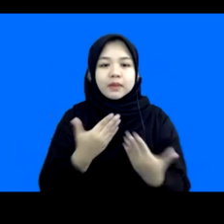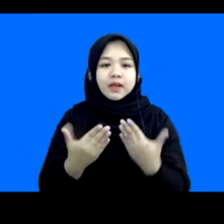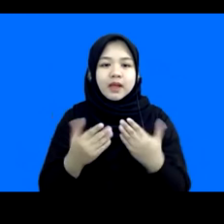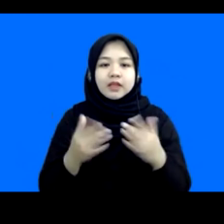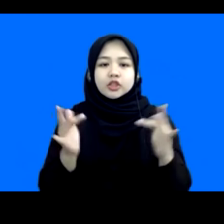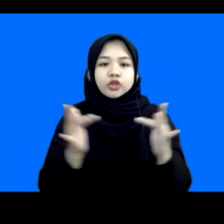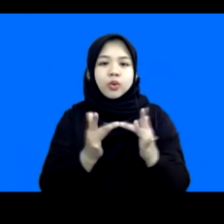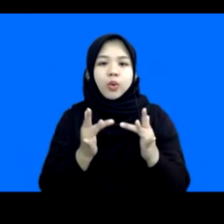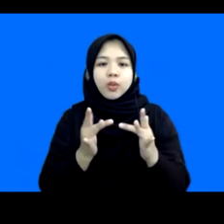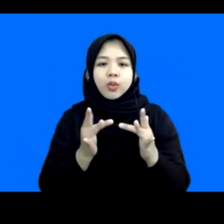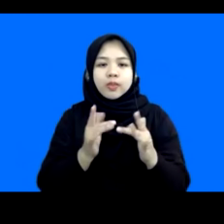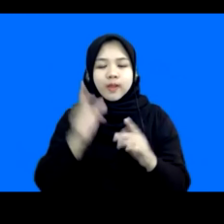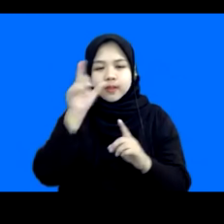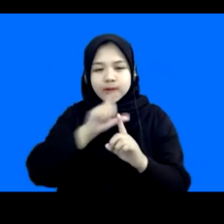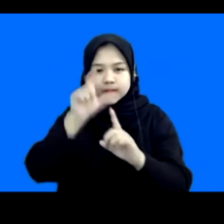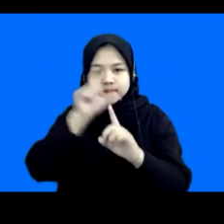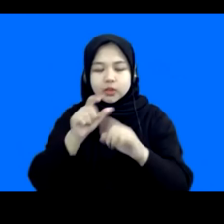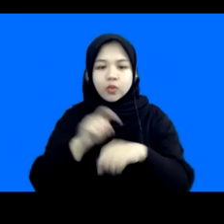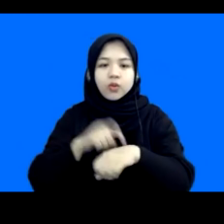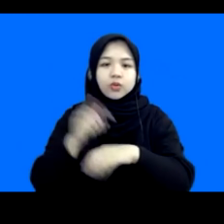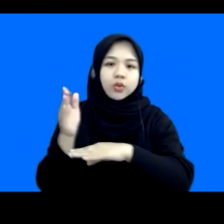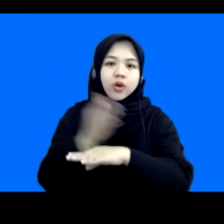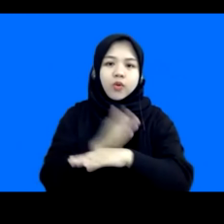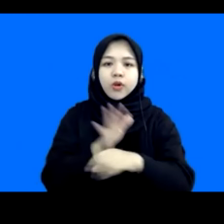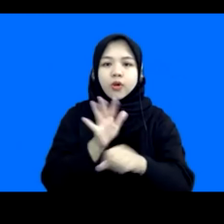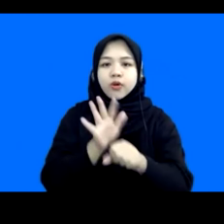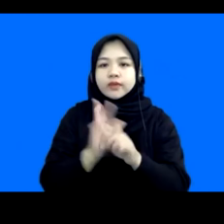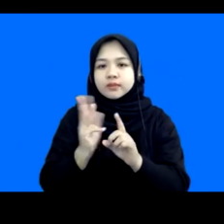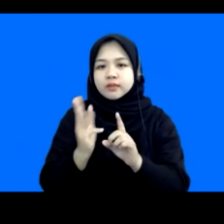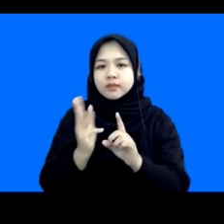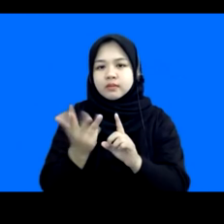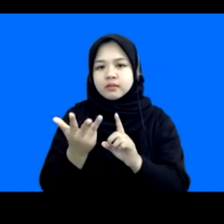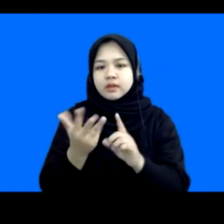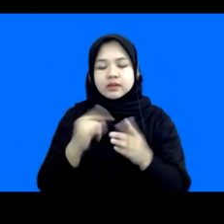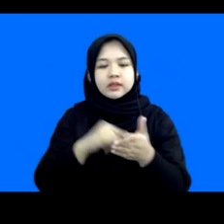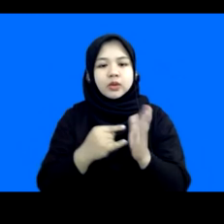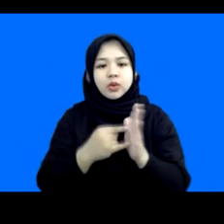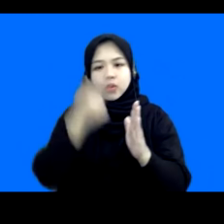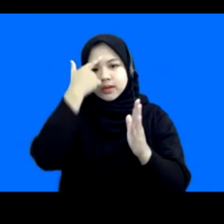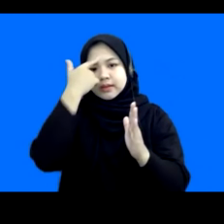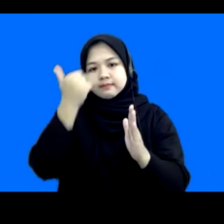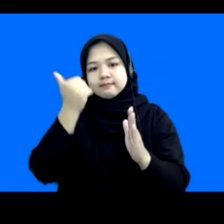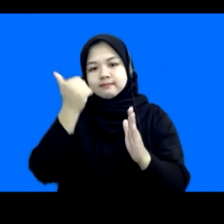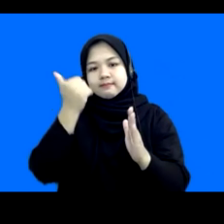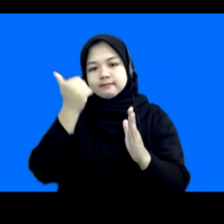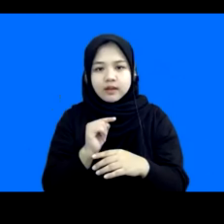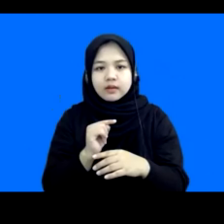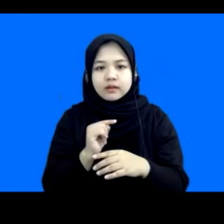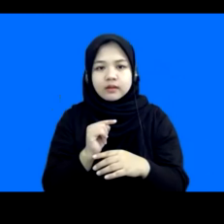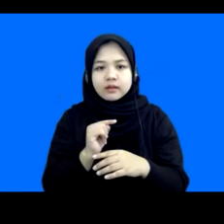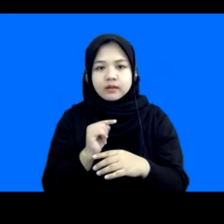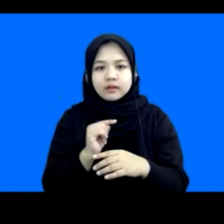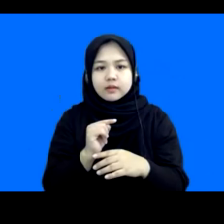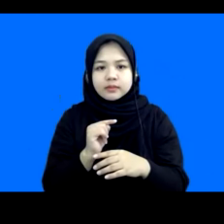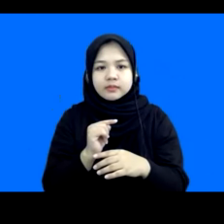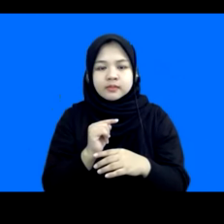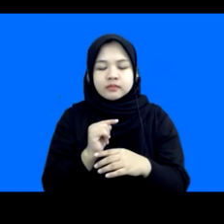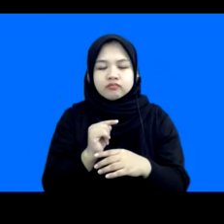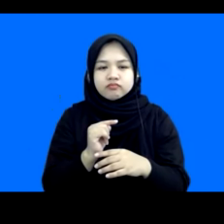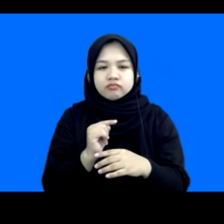COVID-19. So this smart technology has won various international awards since its invention.